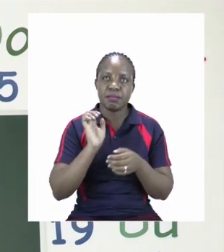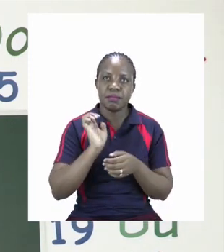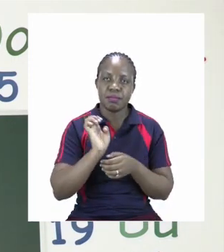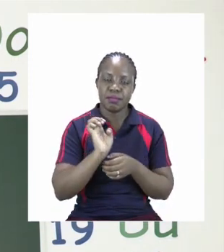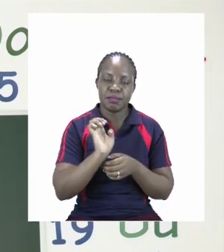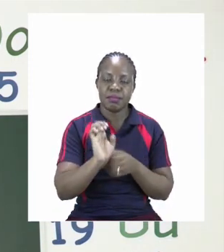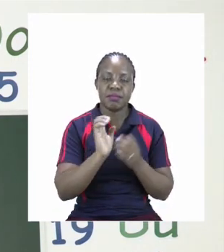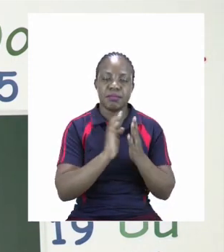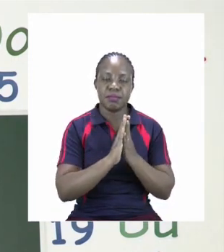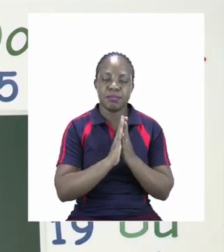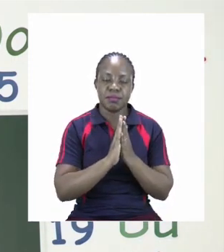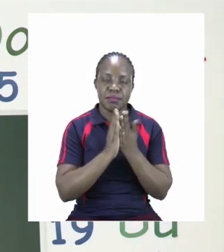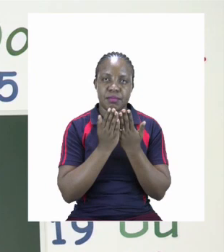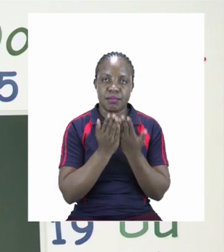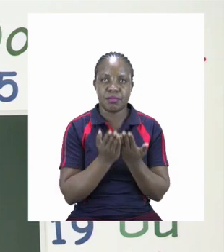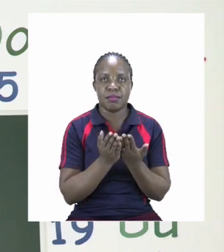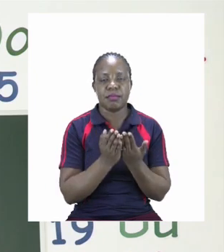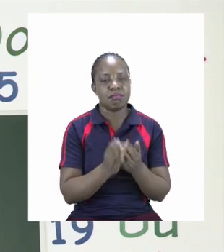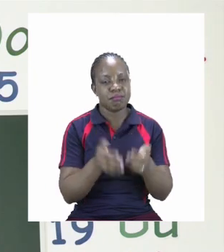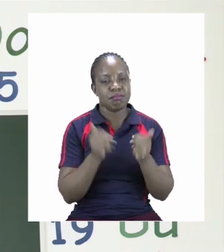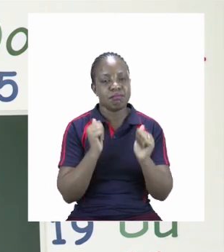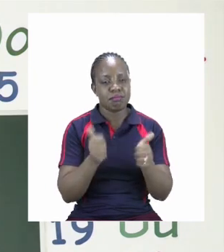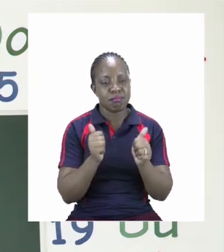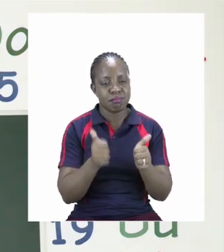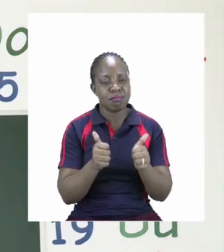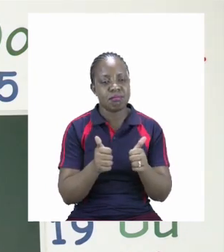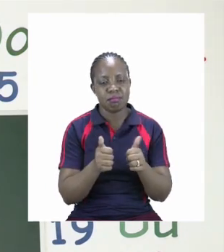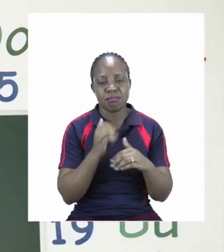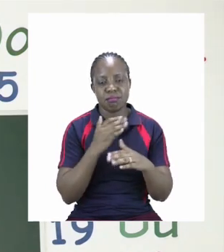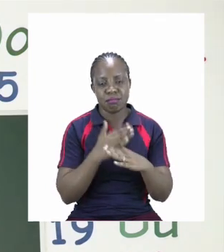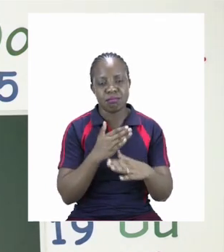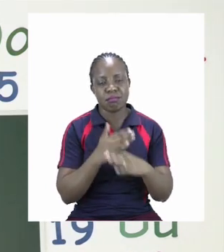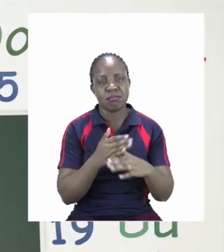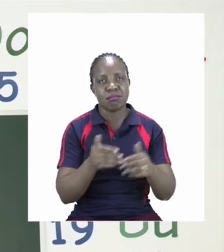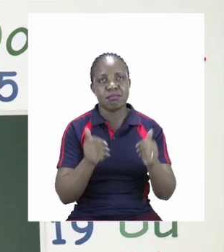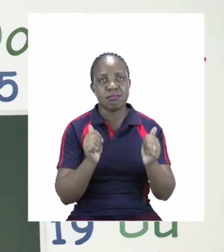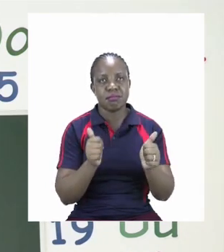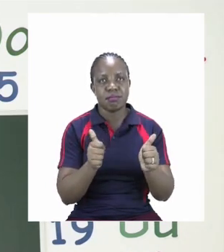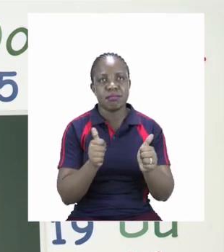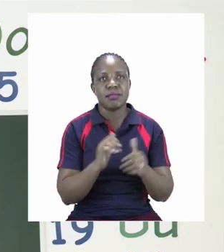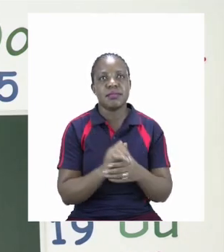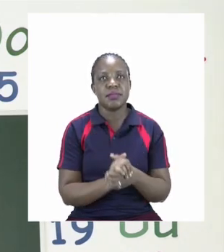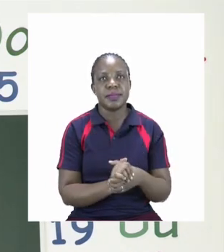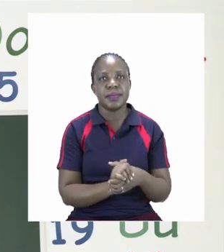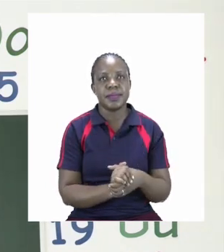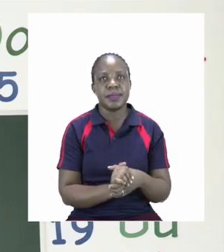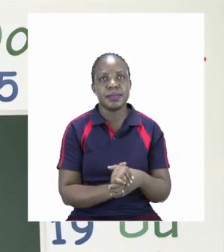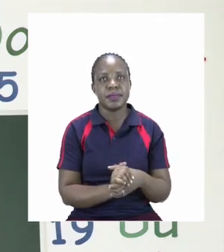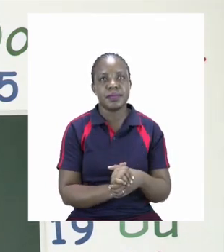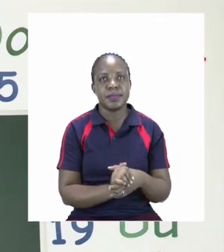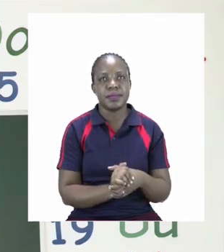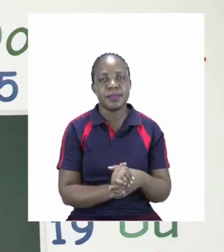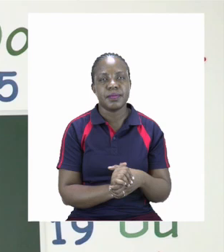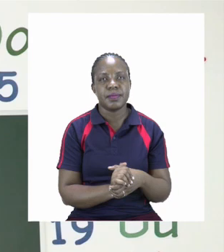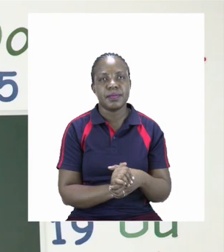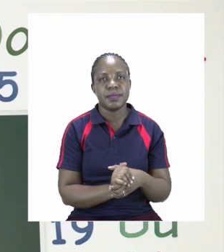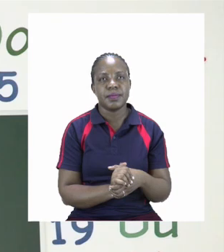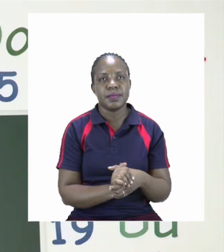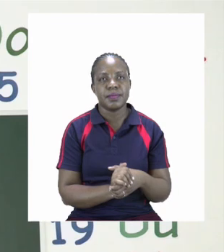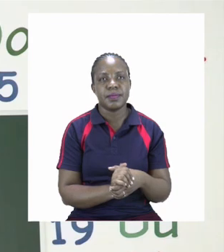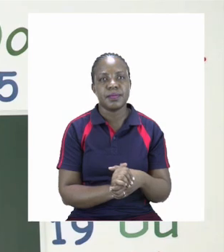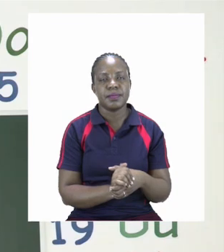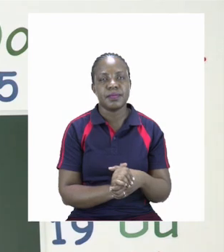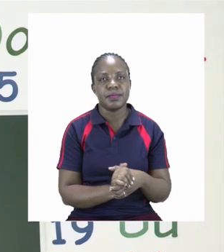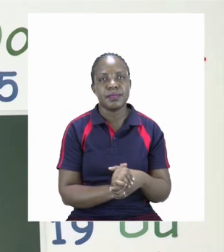grade 2s. You are doing well. And there is your 5. And then after that, let's continue